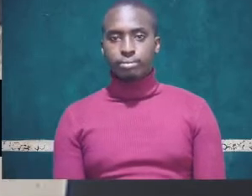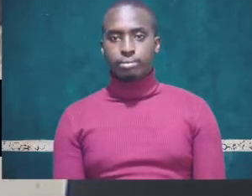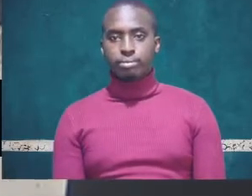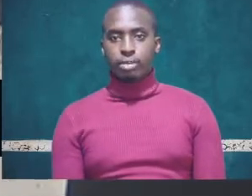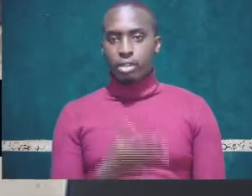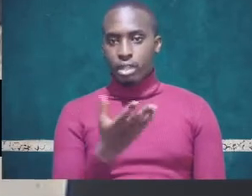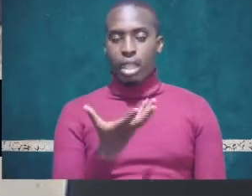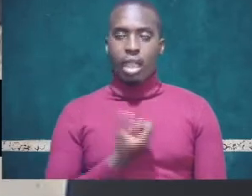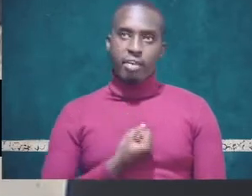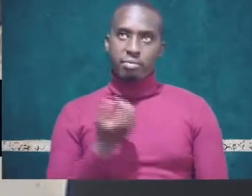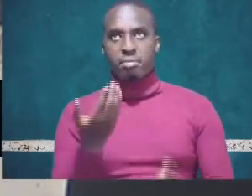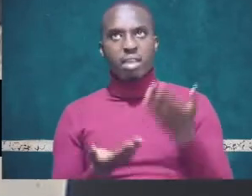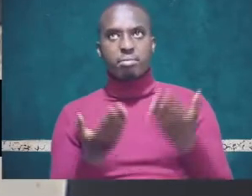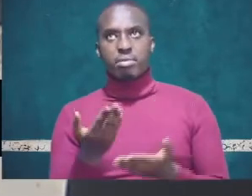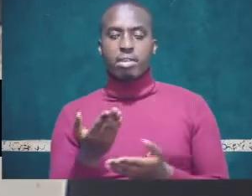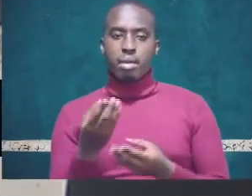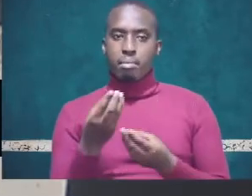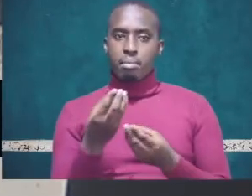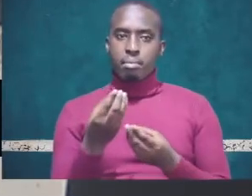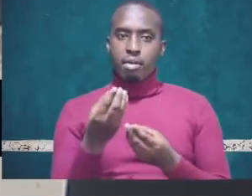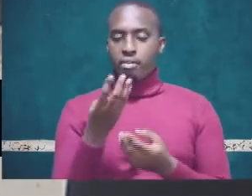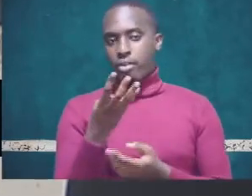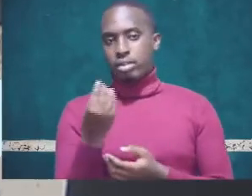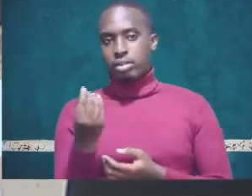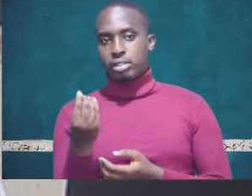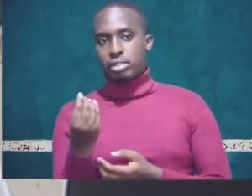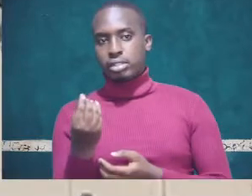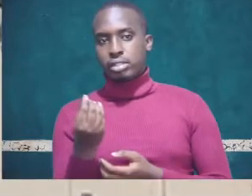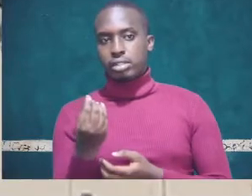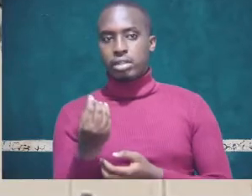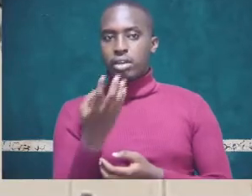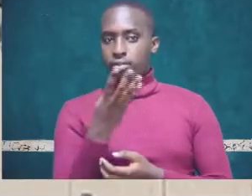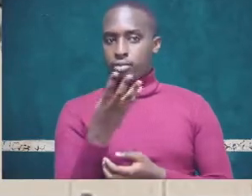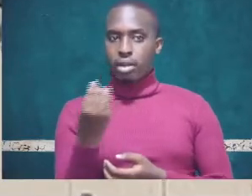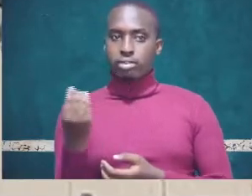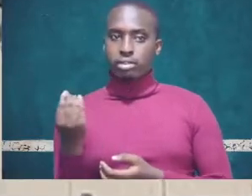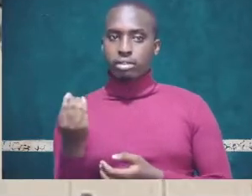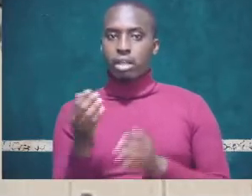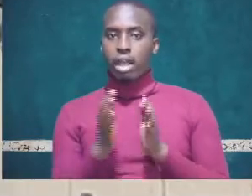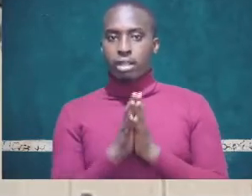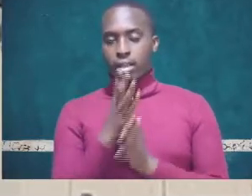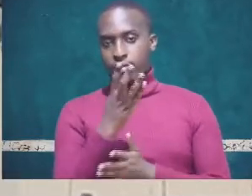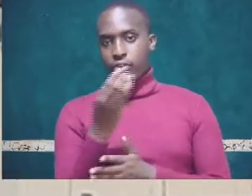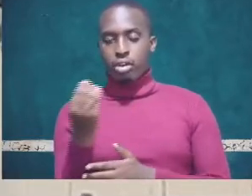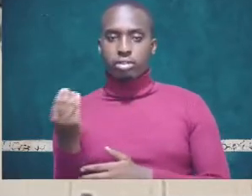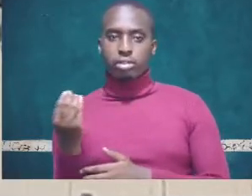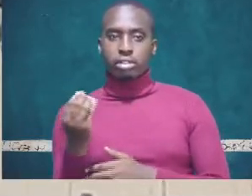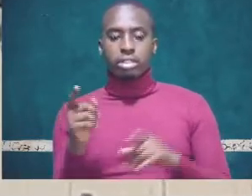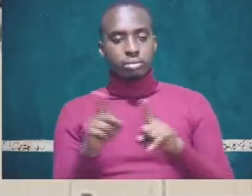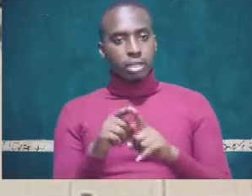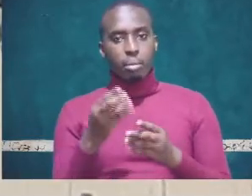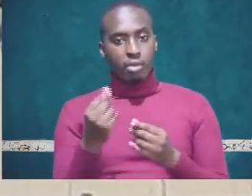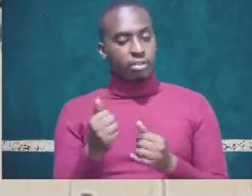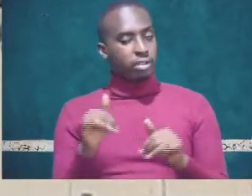here I have maybe the price of 400, the price of 400, the price of 400. The price is